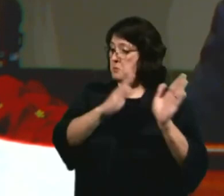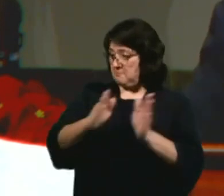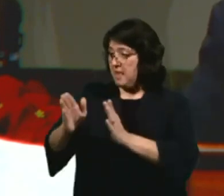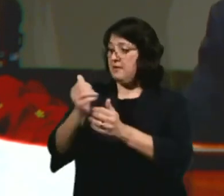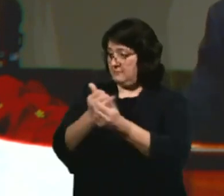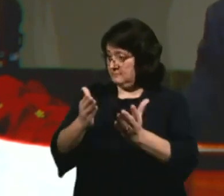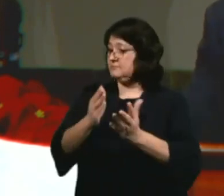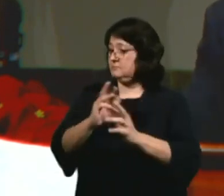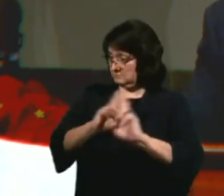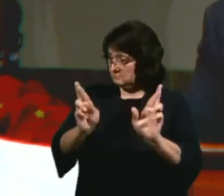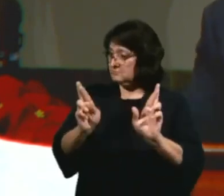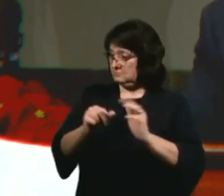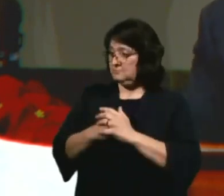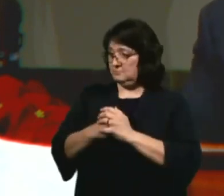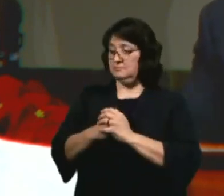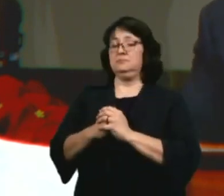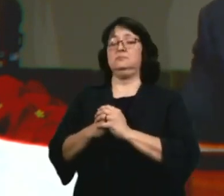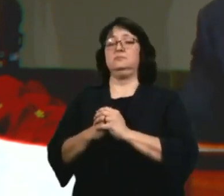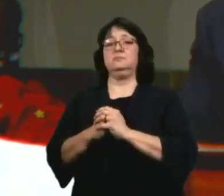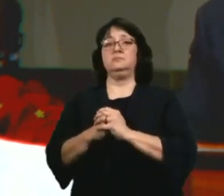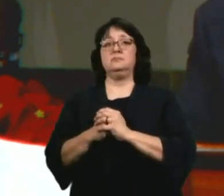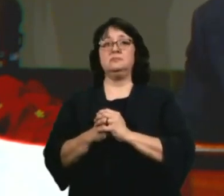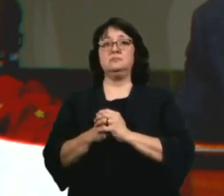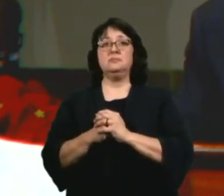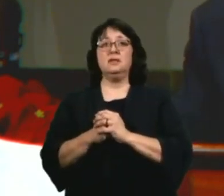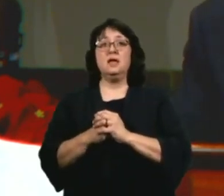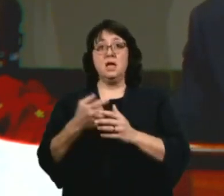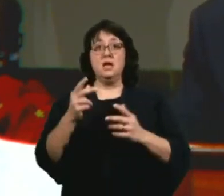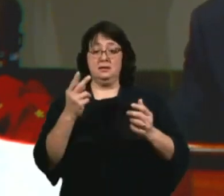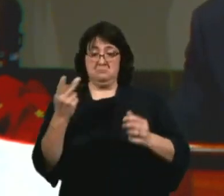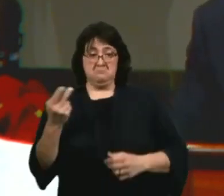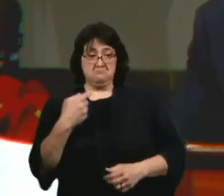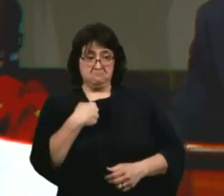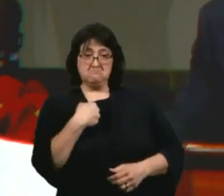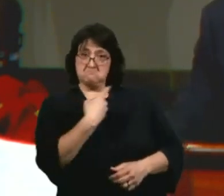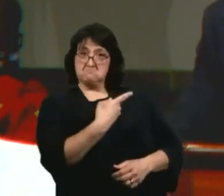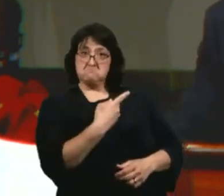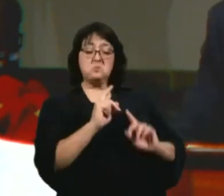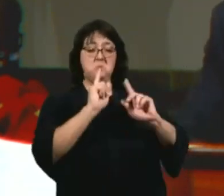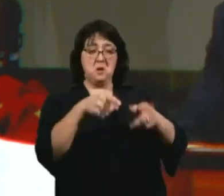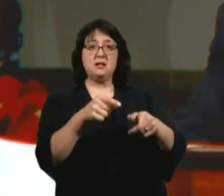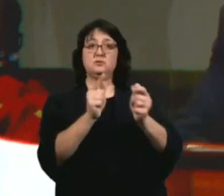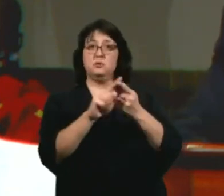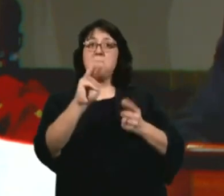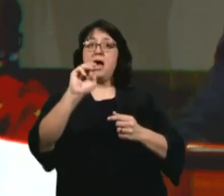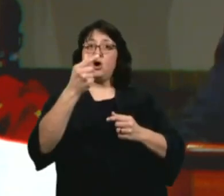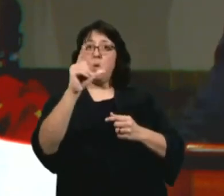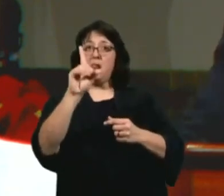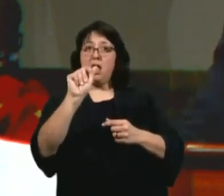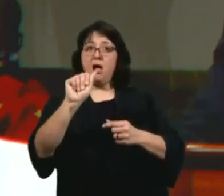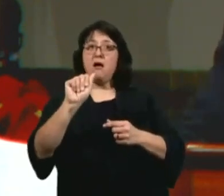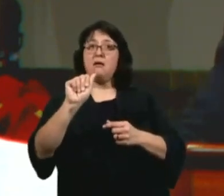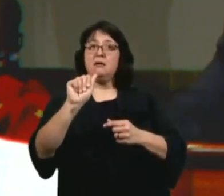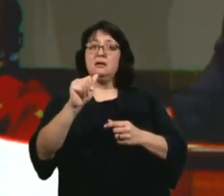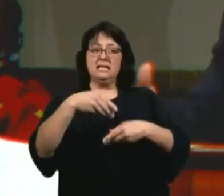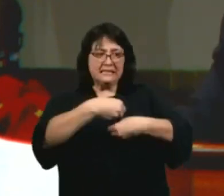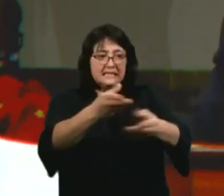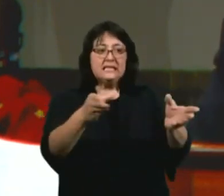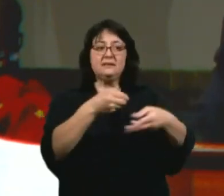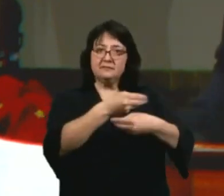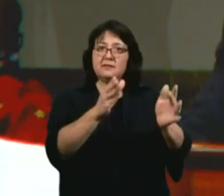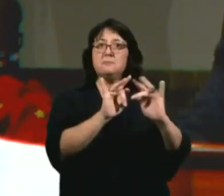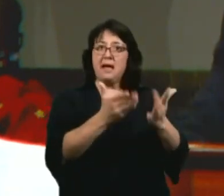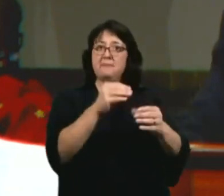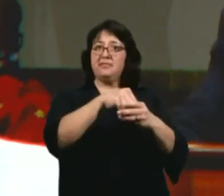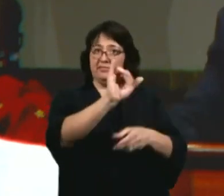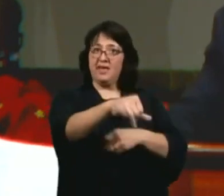And so we went to Mongolia and have been working there now to get the Bible into Mongolia.